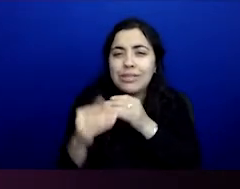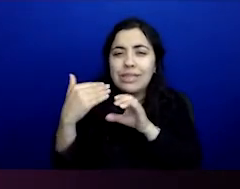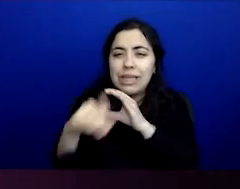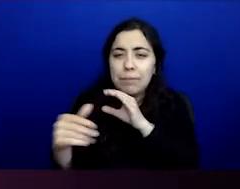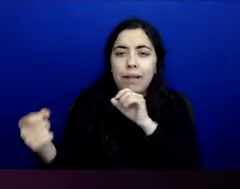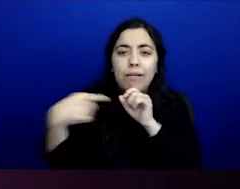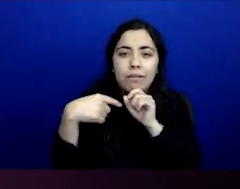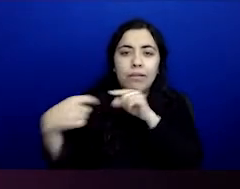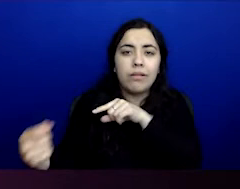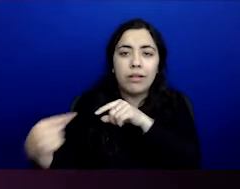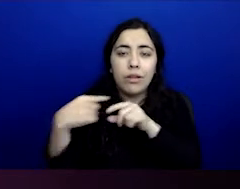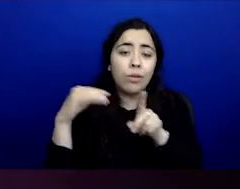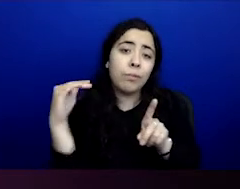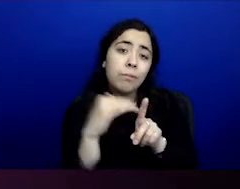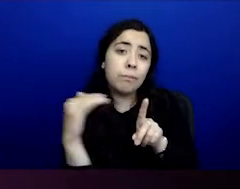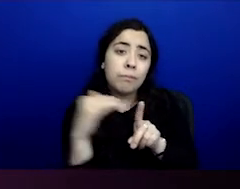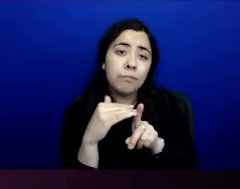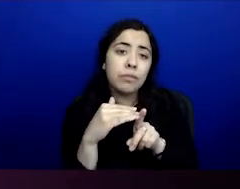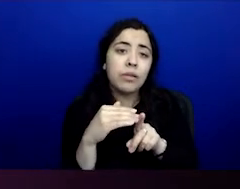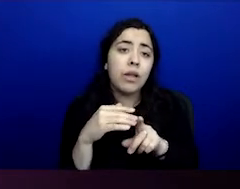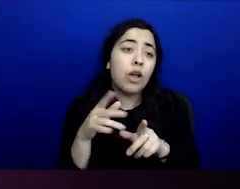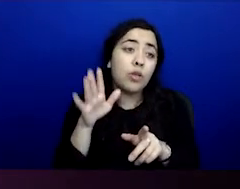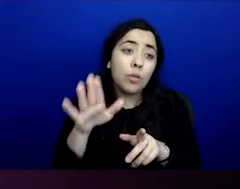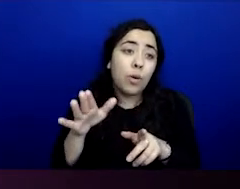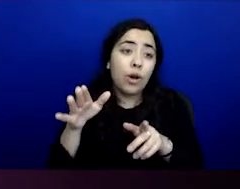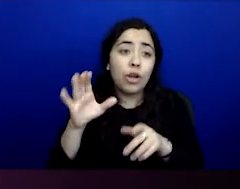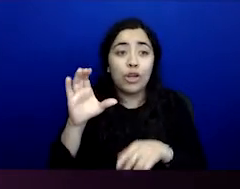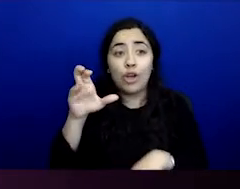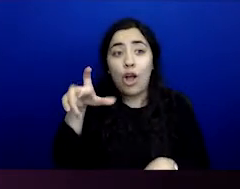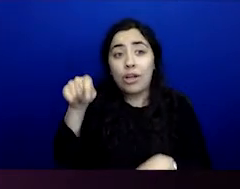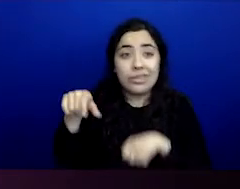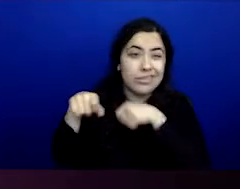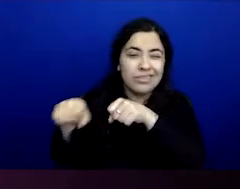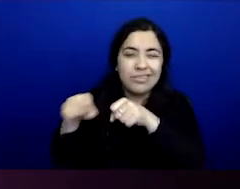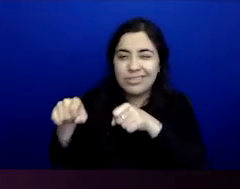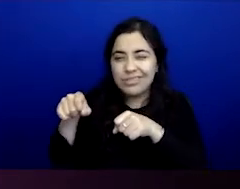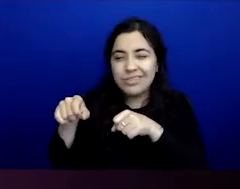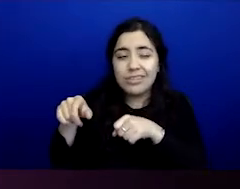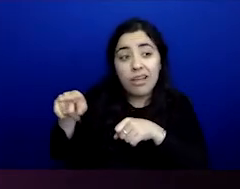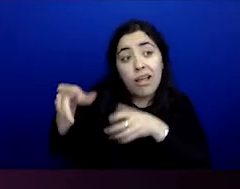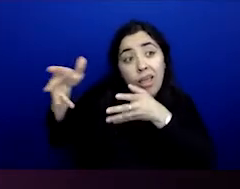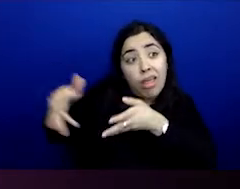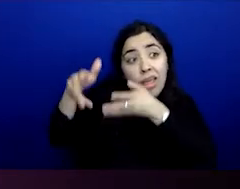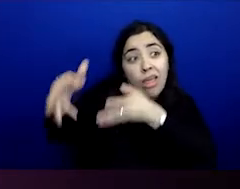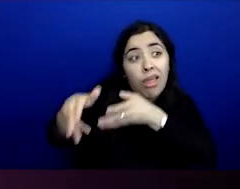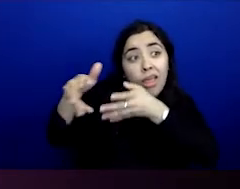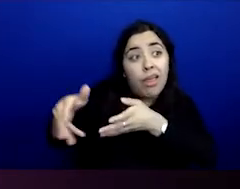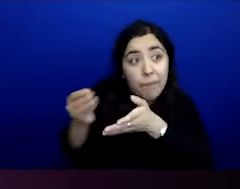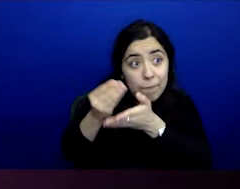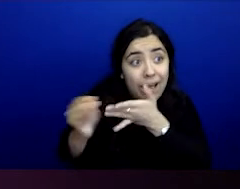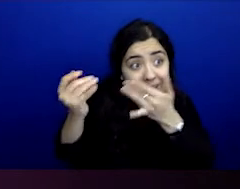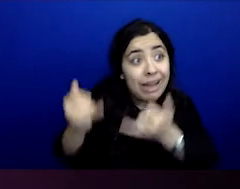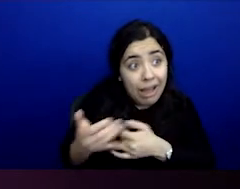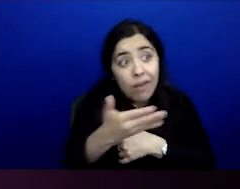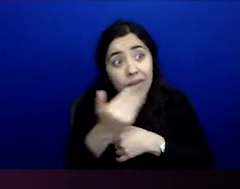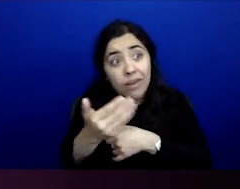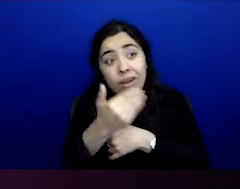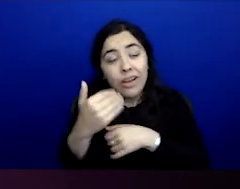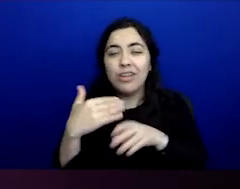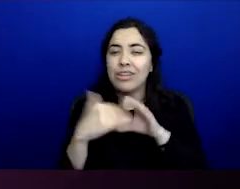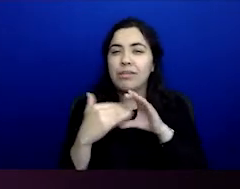of reminder about abandoned carts. You get these requirements as developers, but then often the step